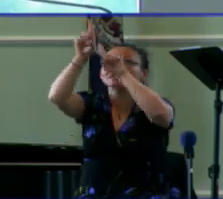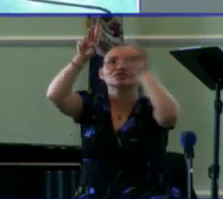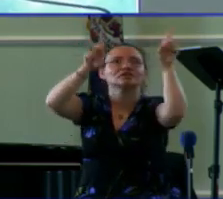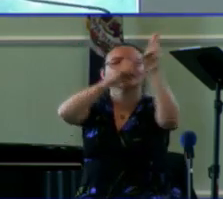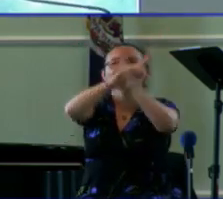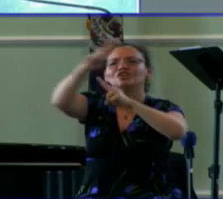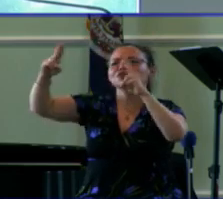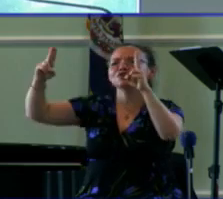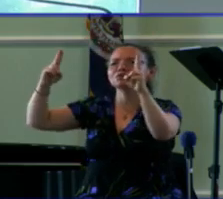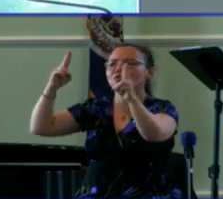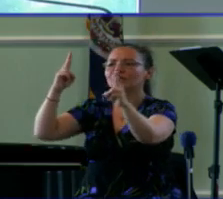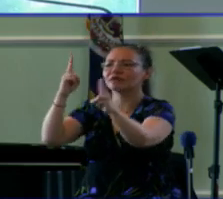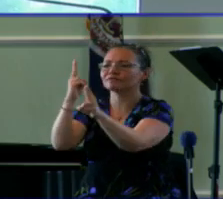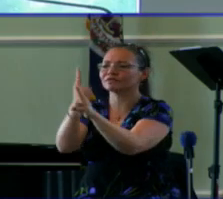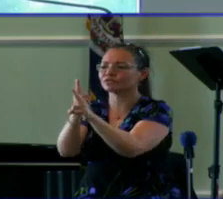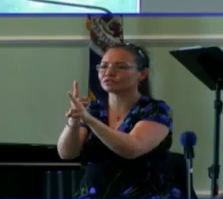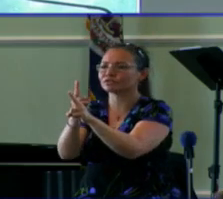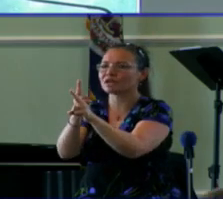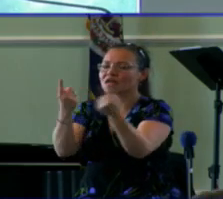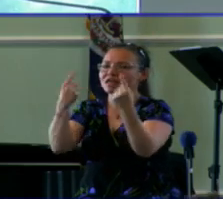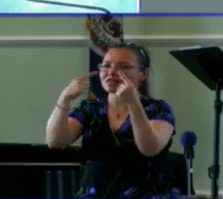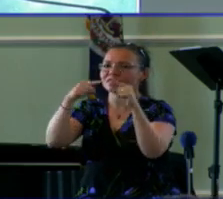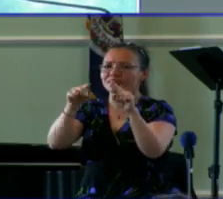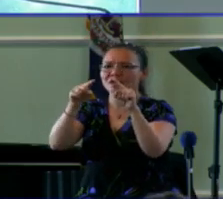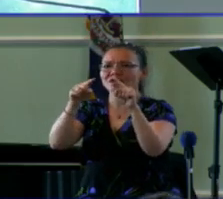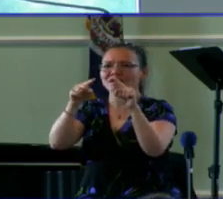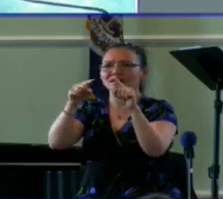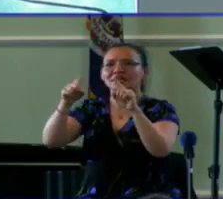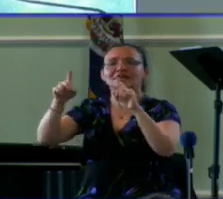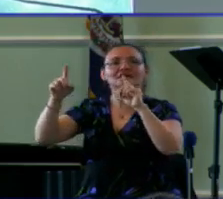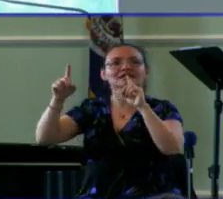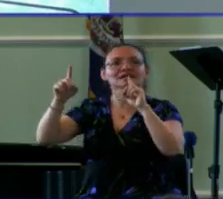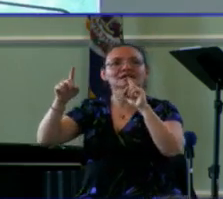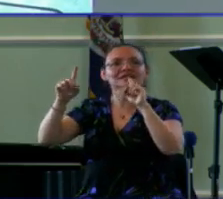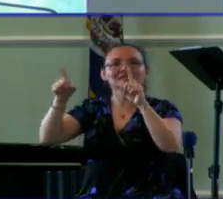universe, there is a message that is given.